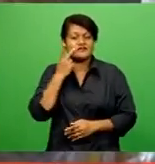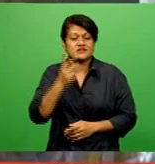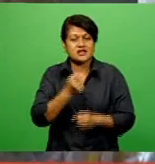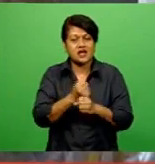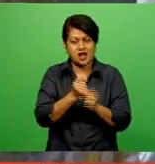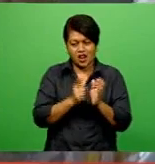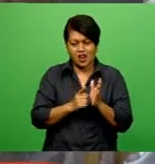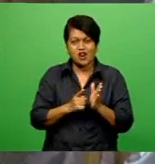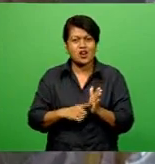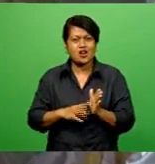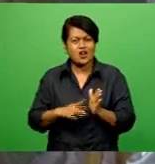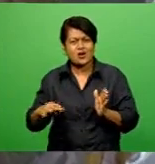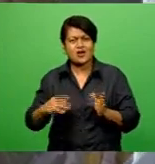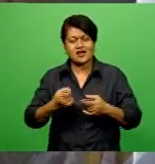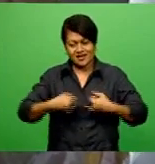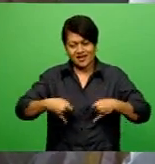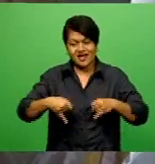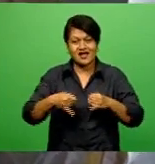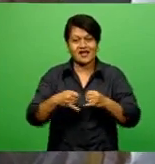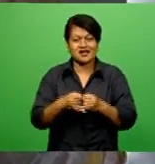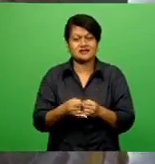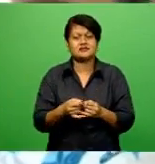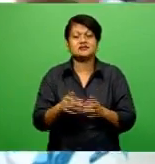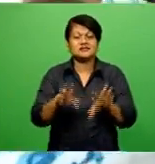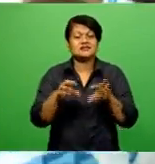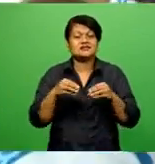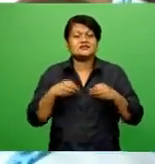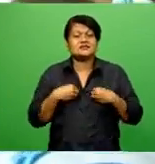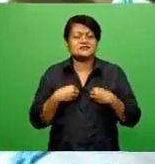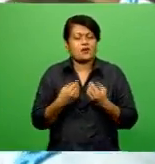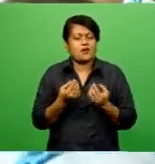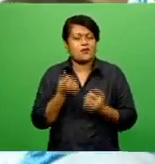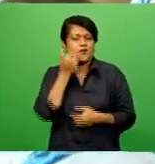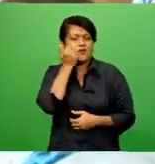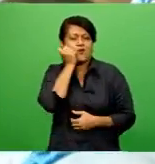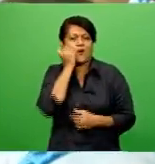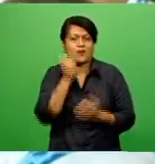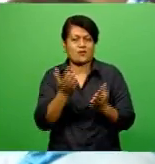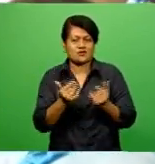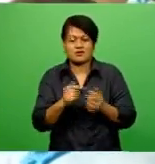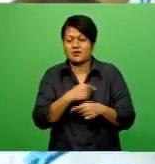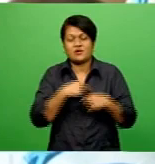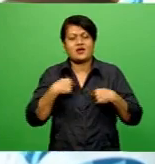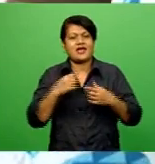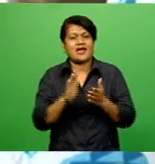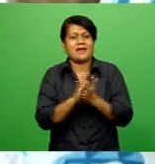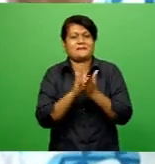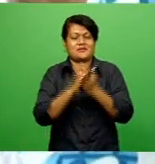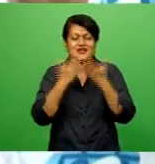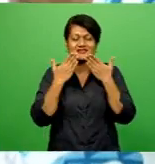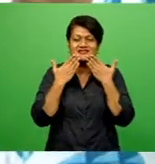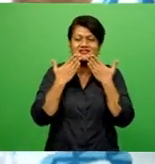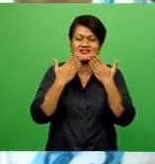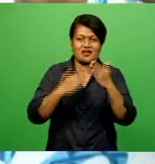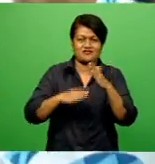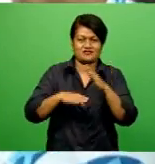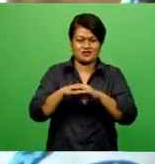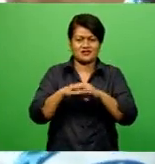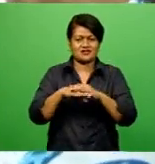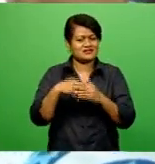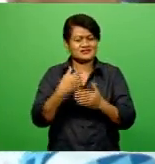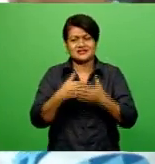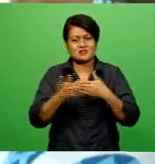Island, was received with a warm welcome. We are happy and thankful, even though you are here for a short